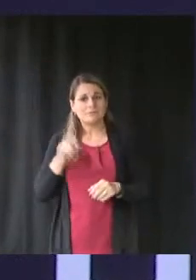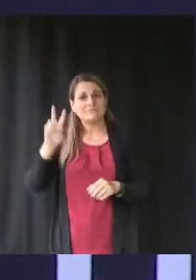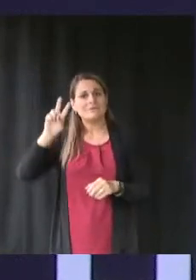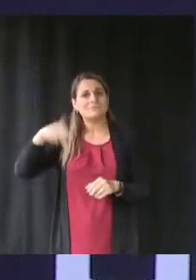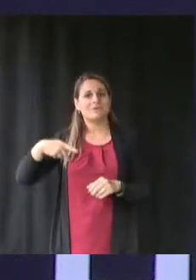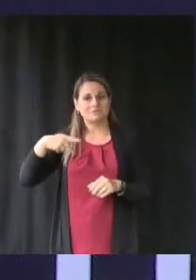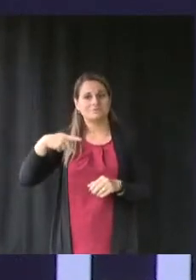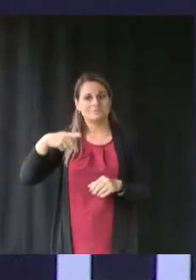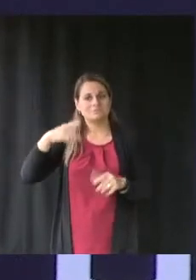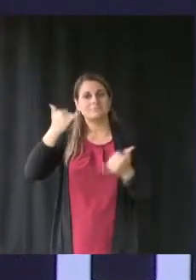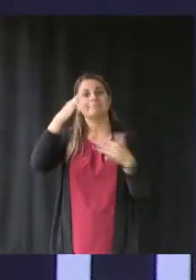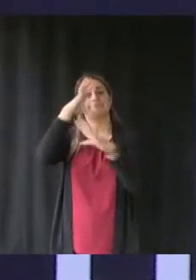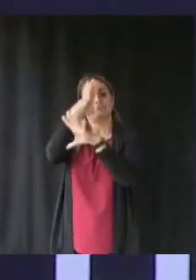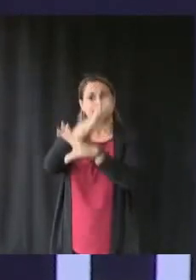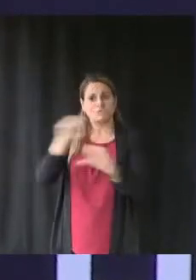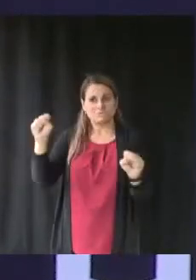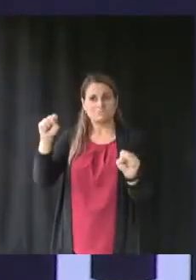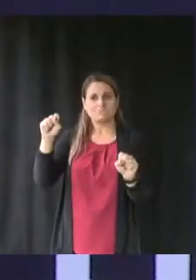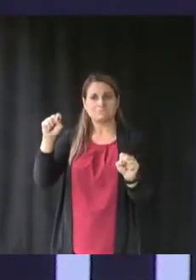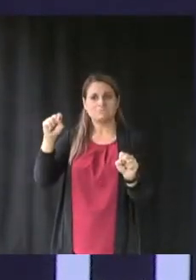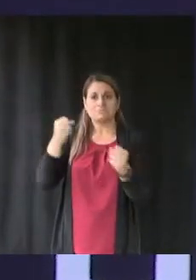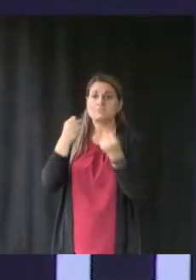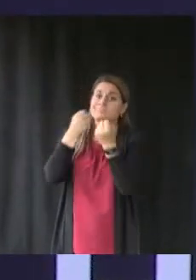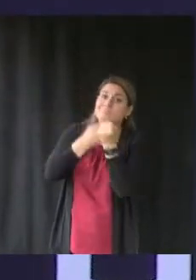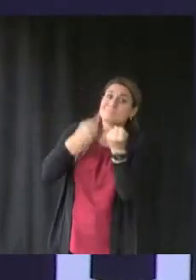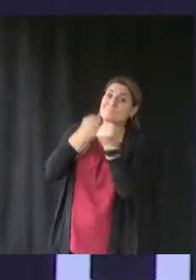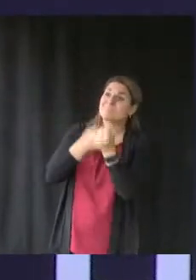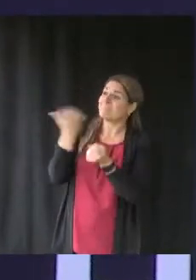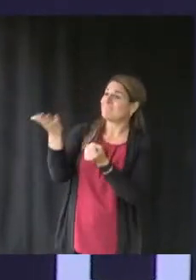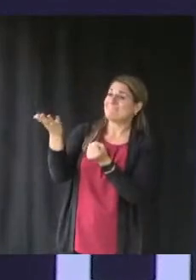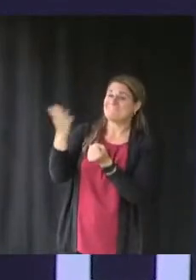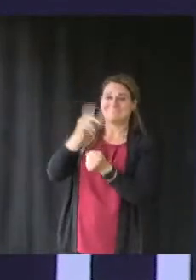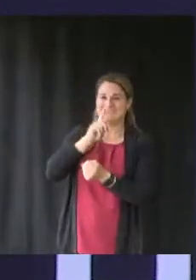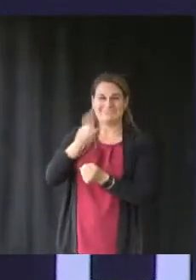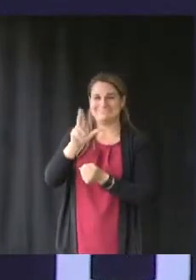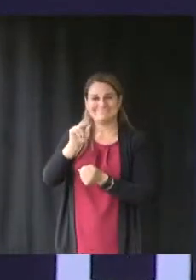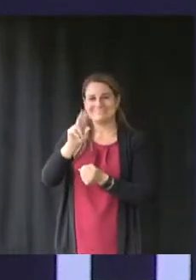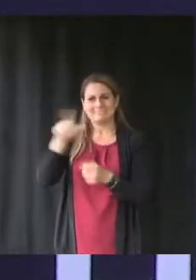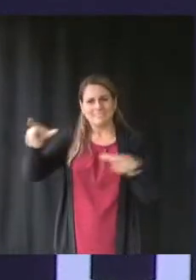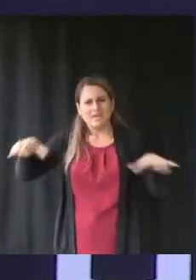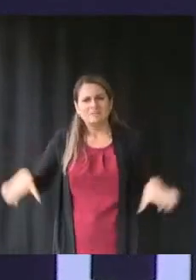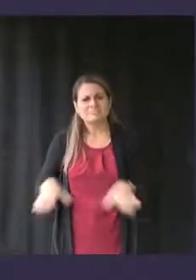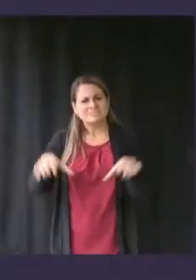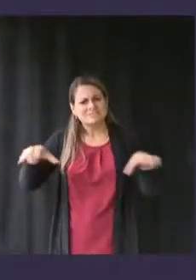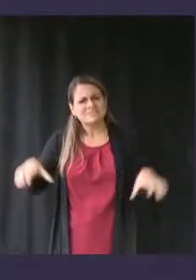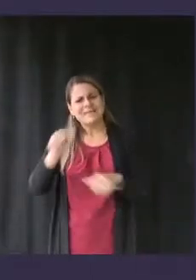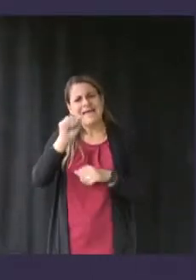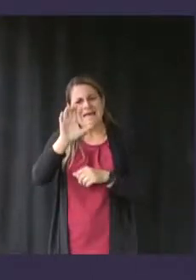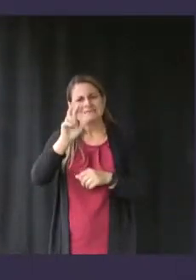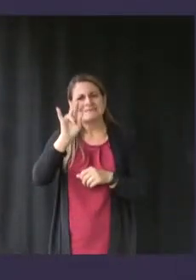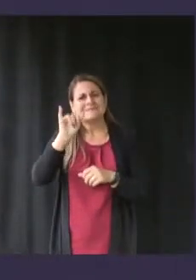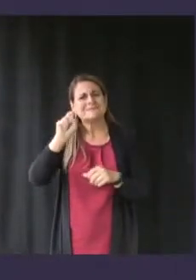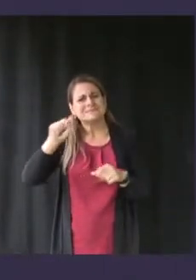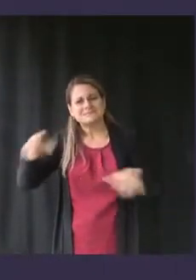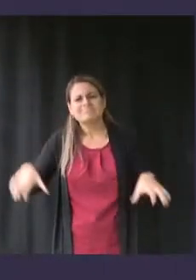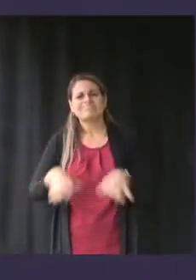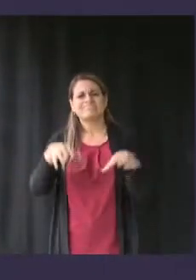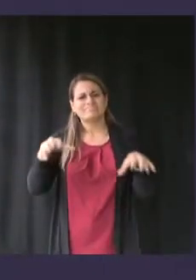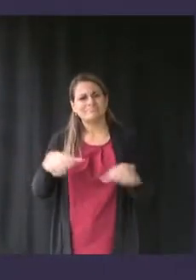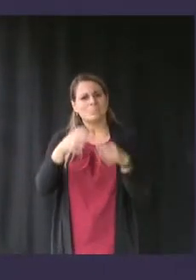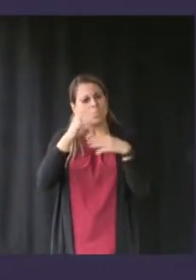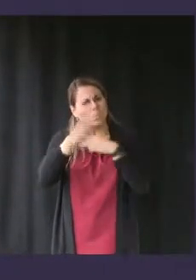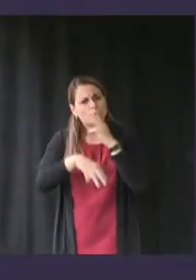rights and the rule of law. He is consistently and actively engaged as an outspoken world leader in this